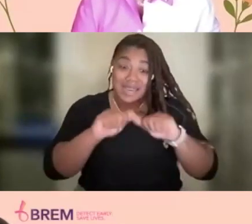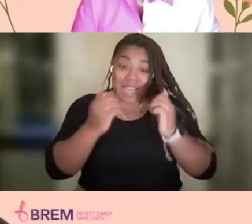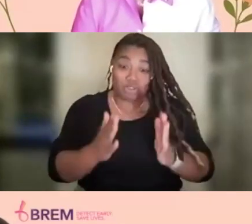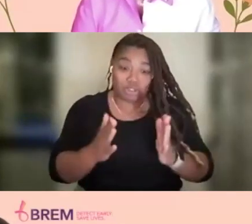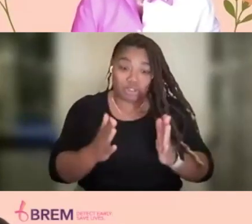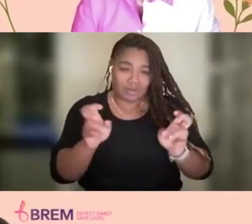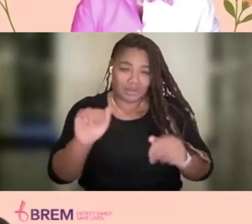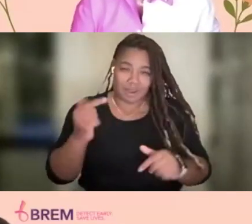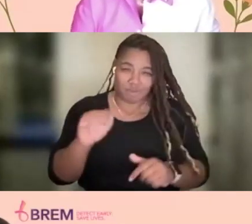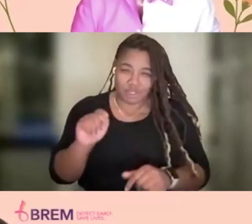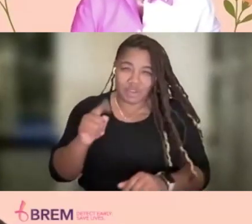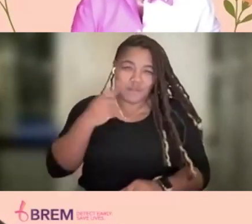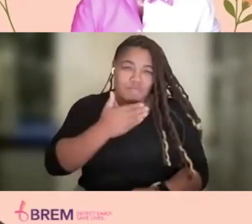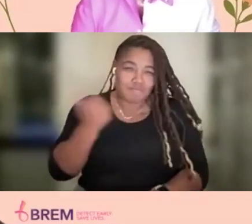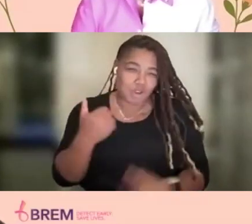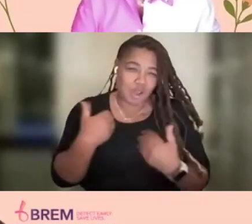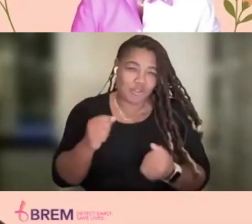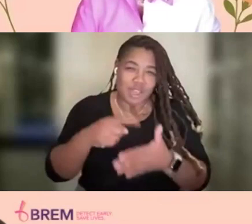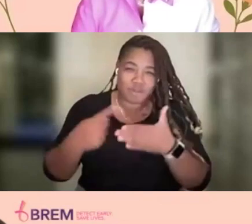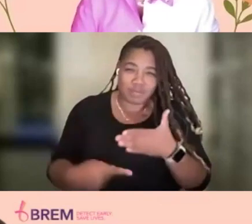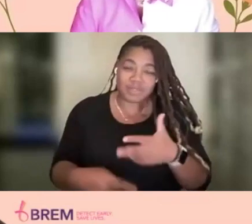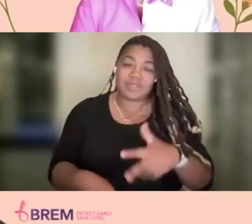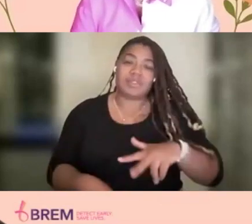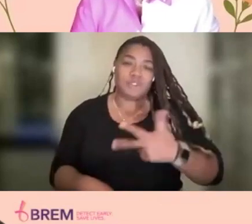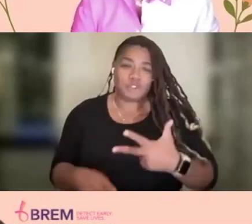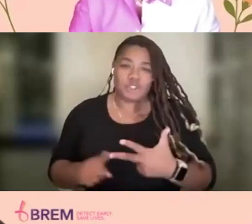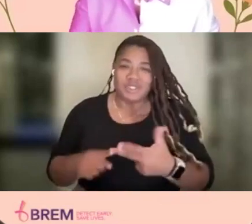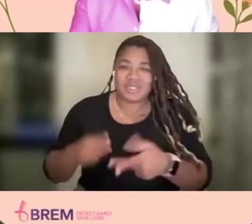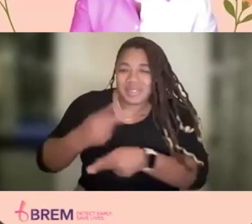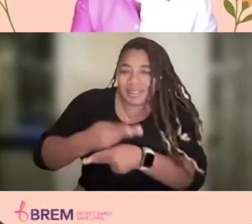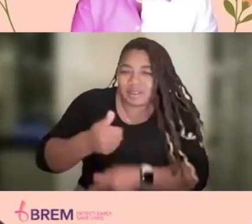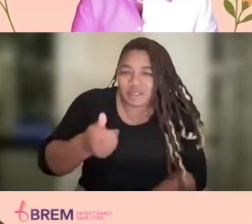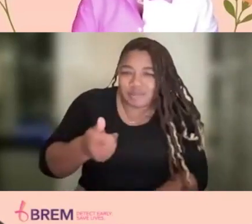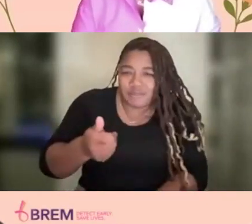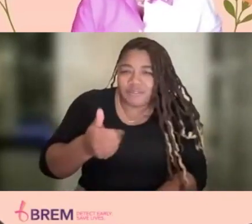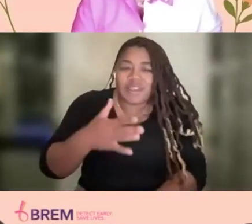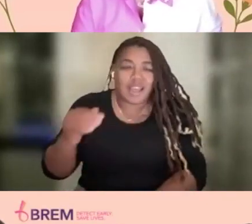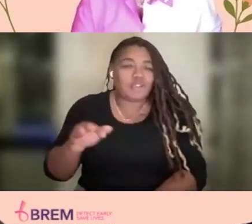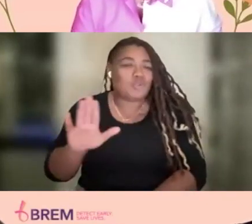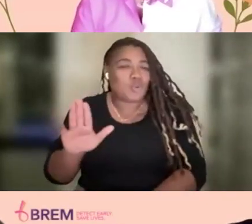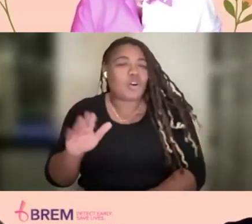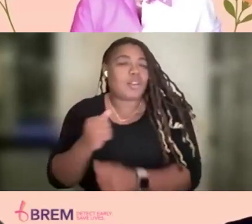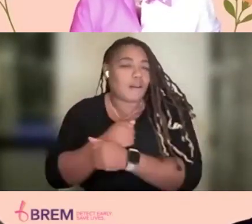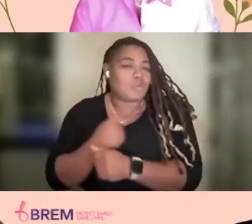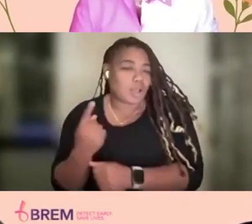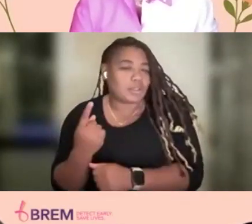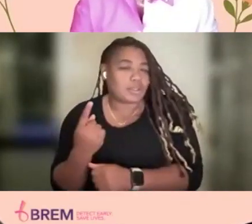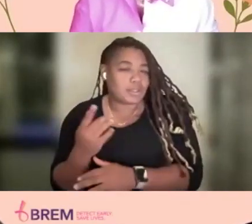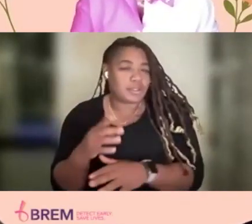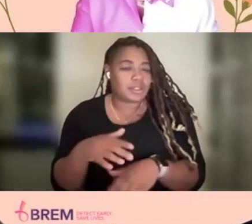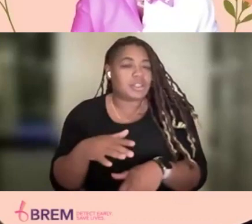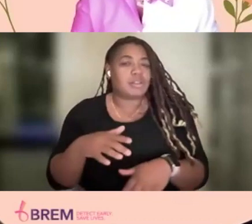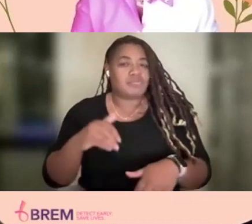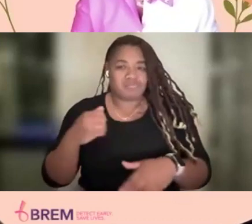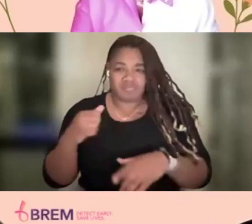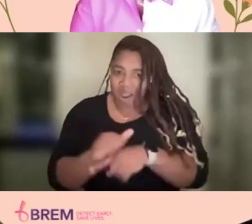join us. Finally, take care of yourself and your loved ones. Practice the monthly self-exams that Dr.